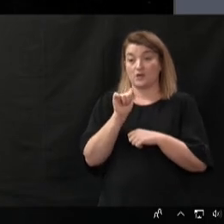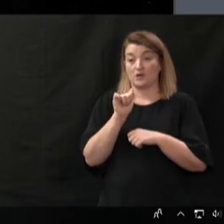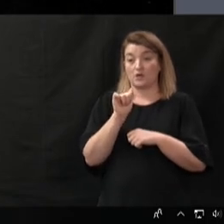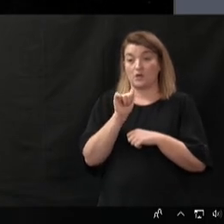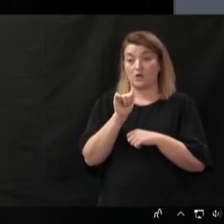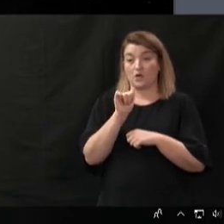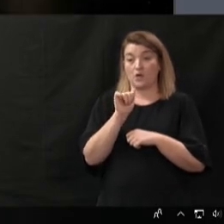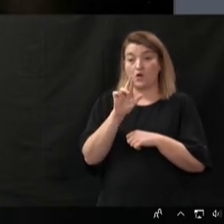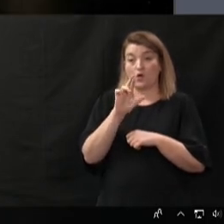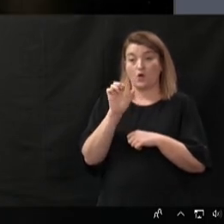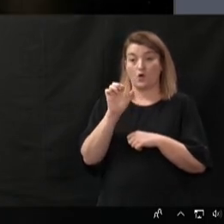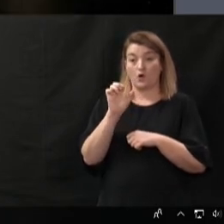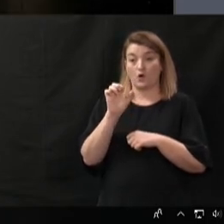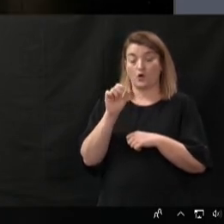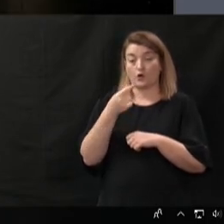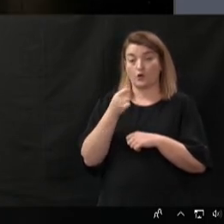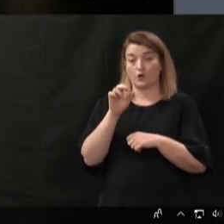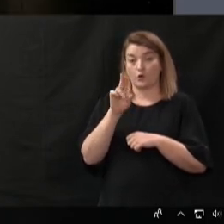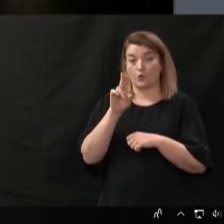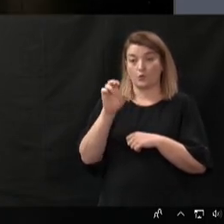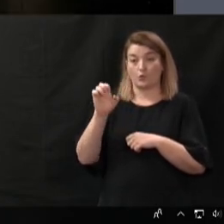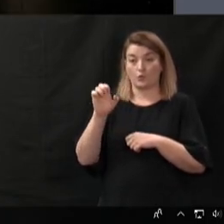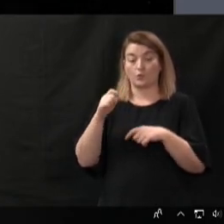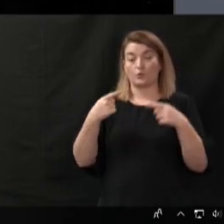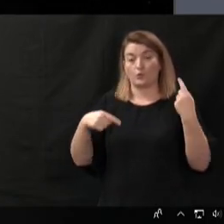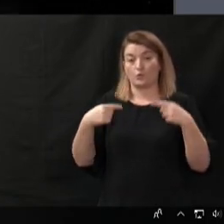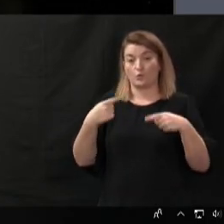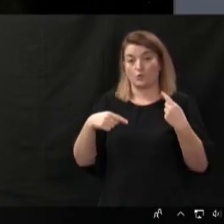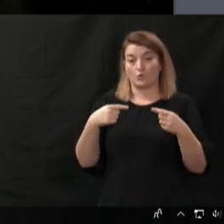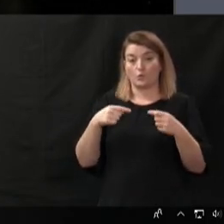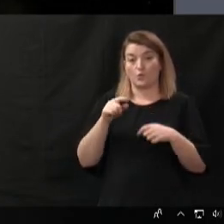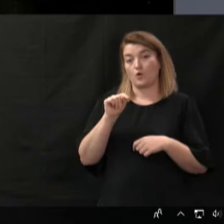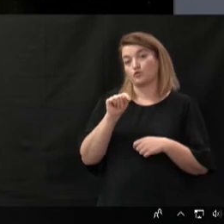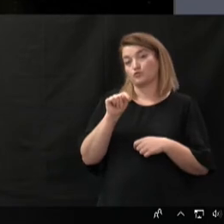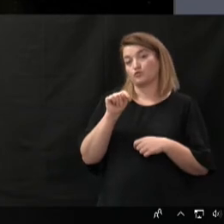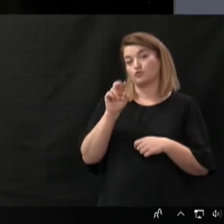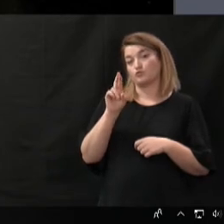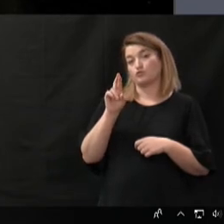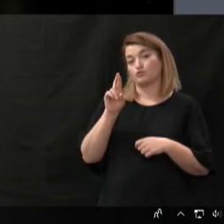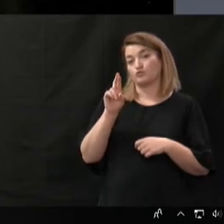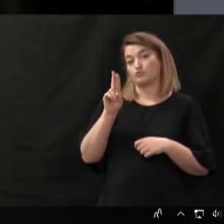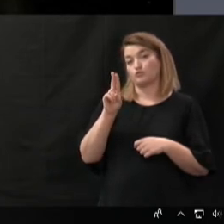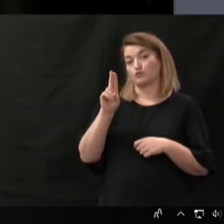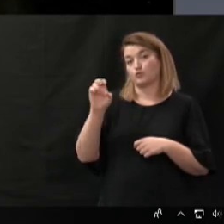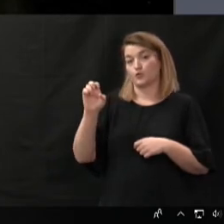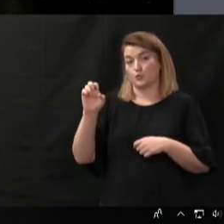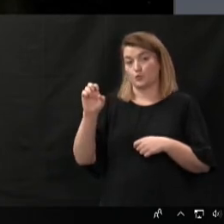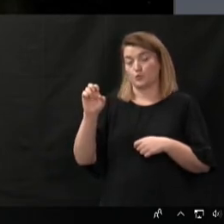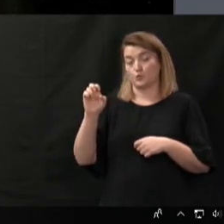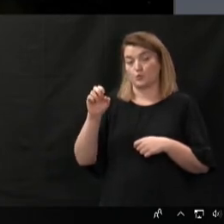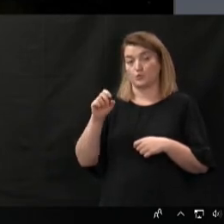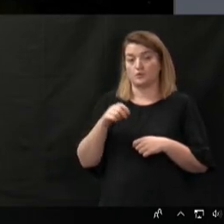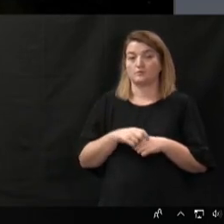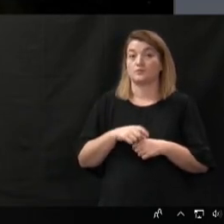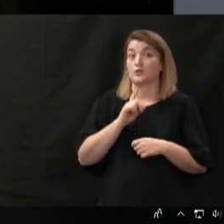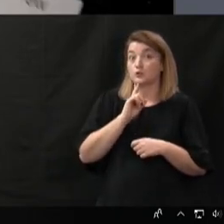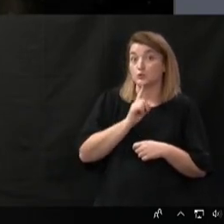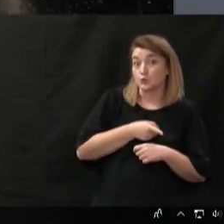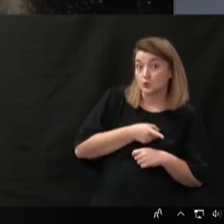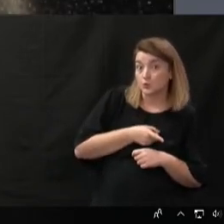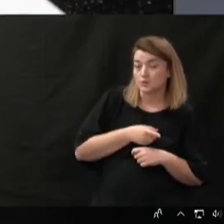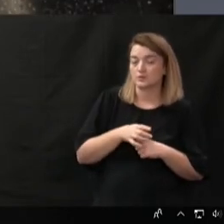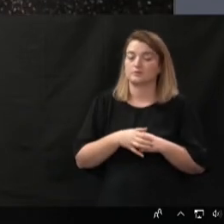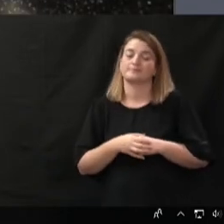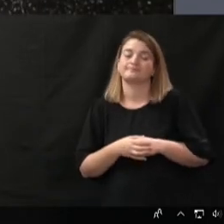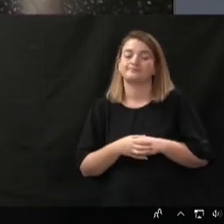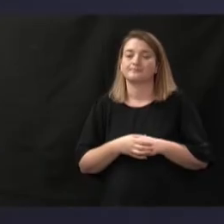it says oo, like in true. So I just tell my students, when they're introduced to the second sound,